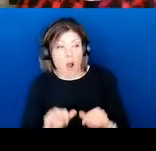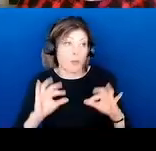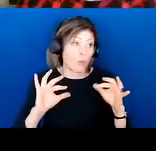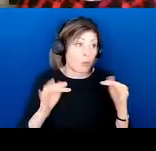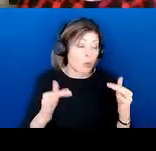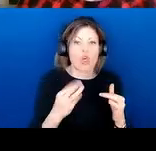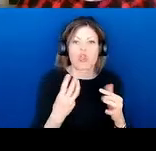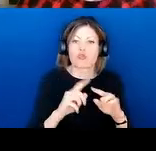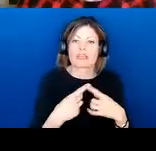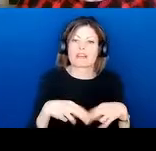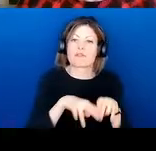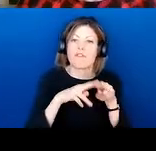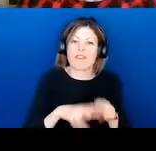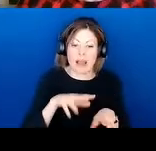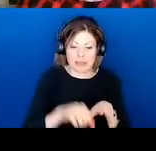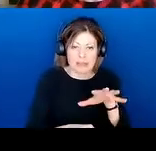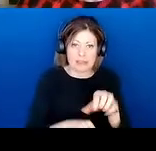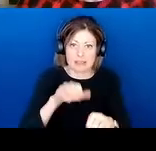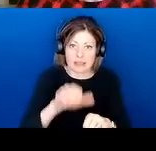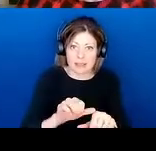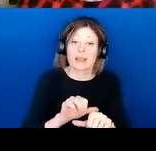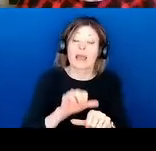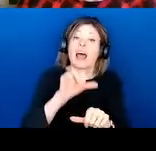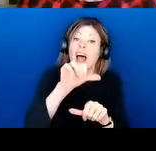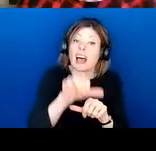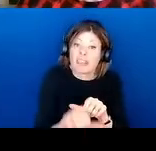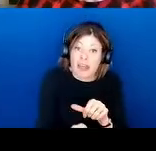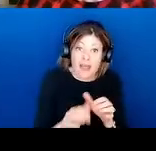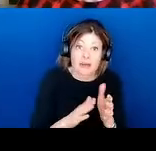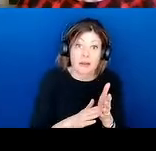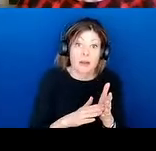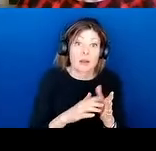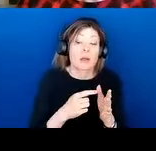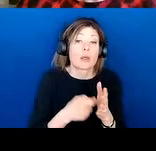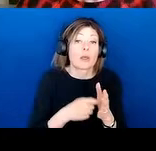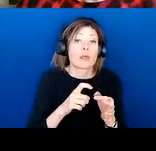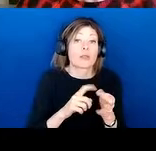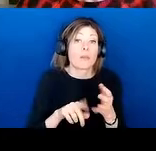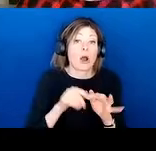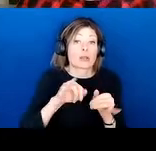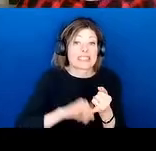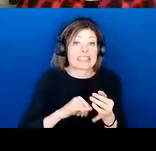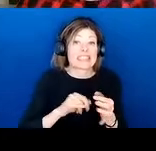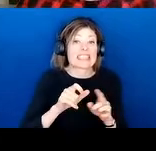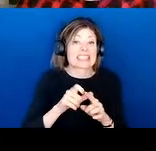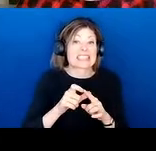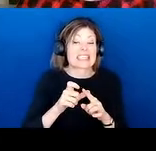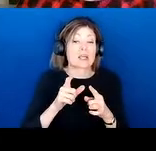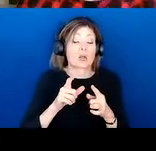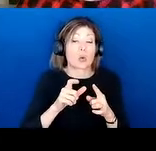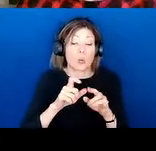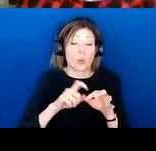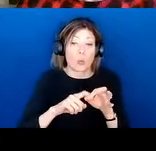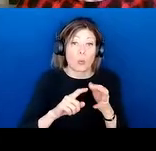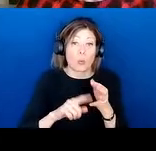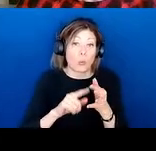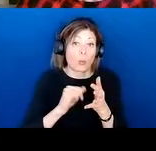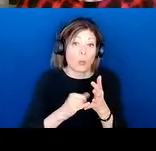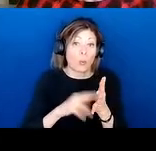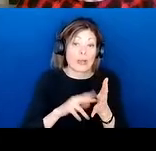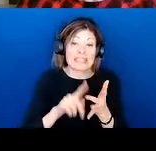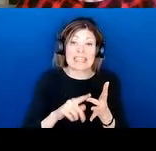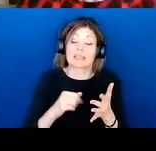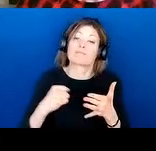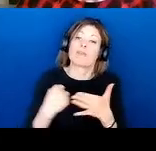was subsequently ruined in the collapse of the South Sea Company in 1720, and finally William Bellamy, a